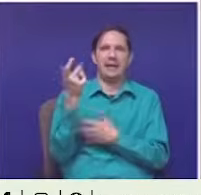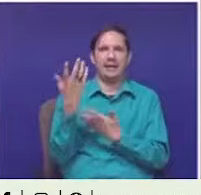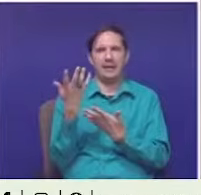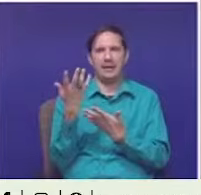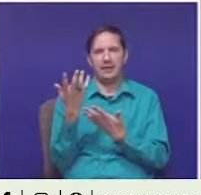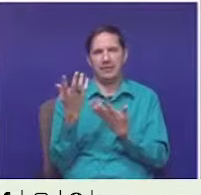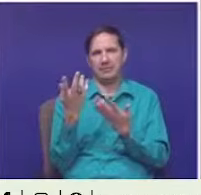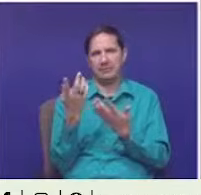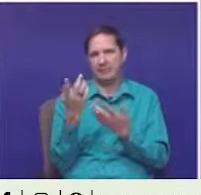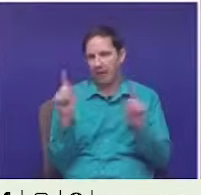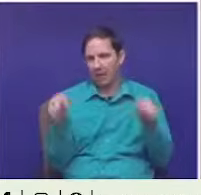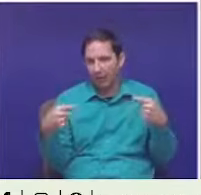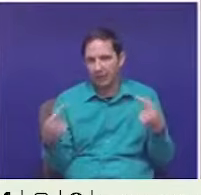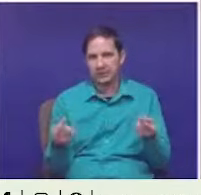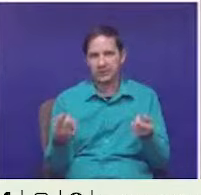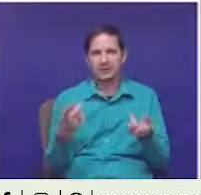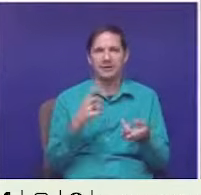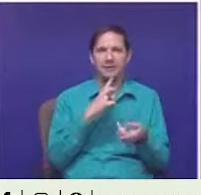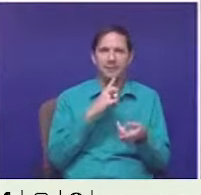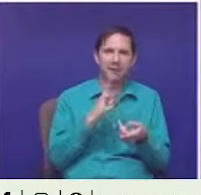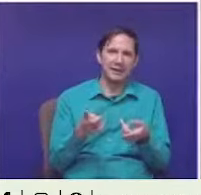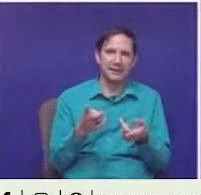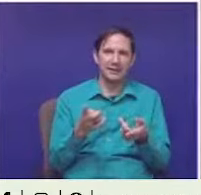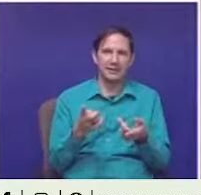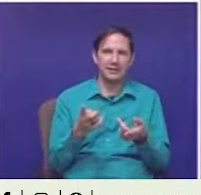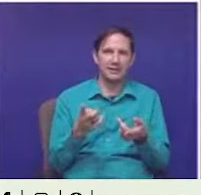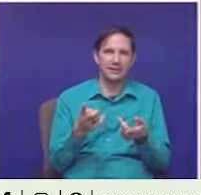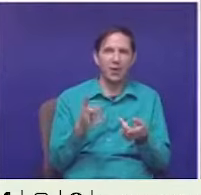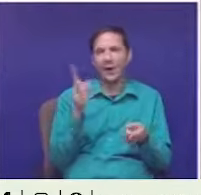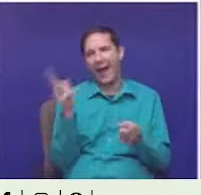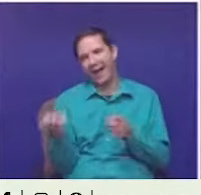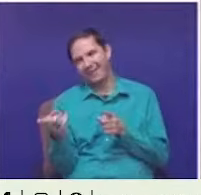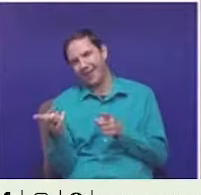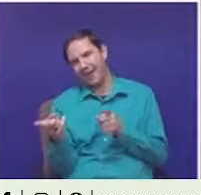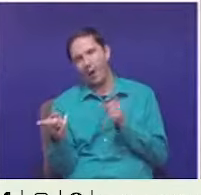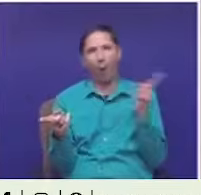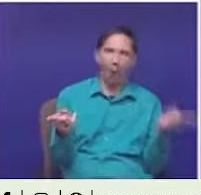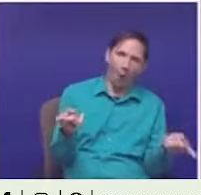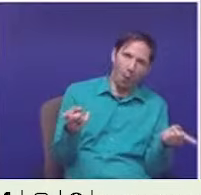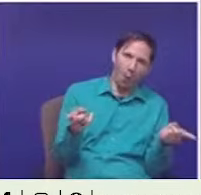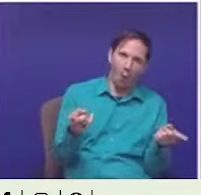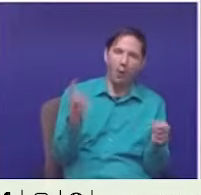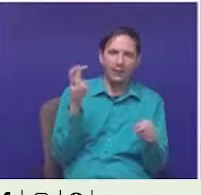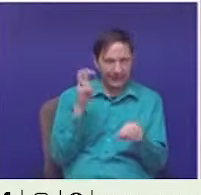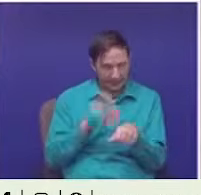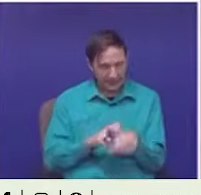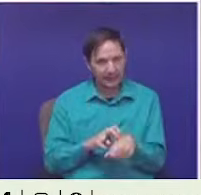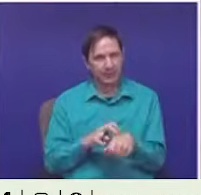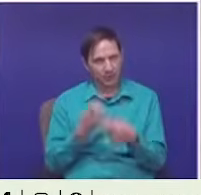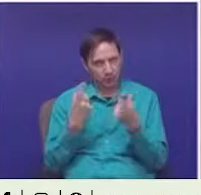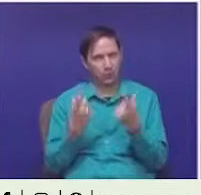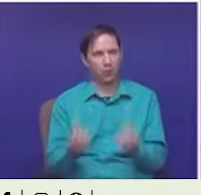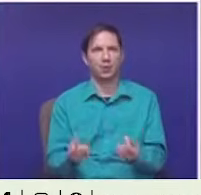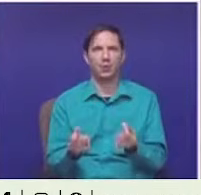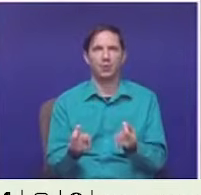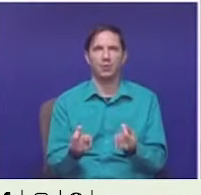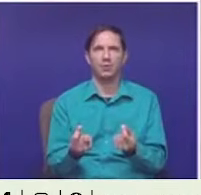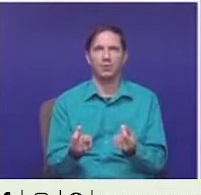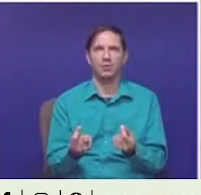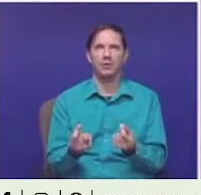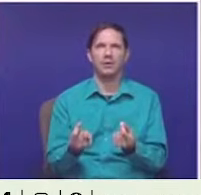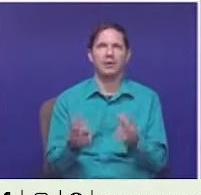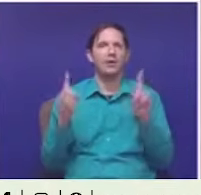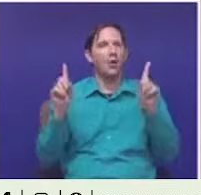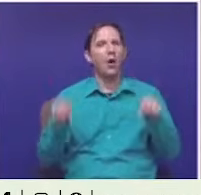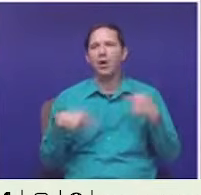scholar transport. But ultimately, it's not either or. And that's what I want to make clear, that it's not either normal